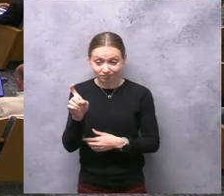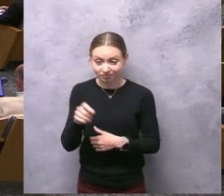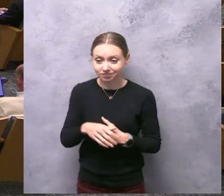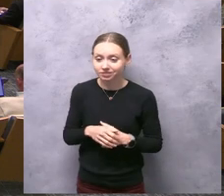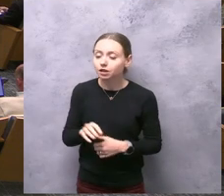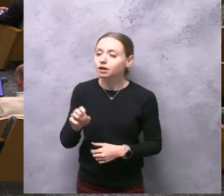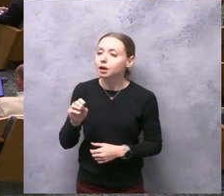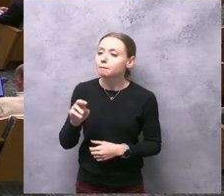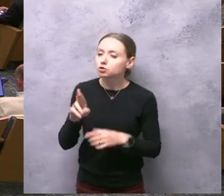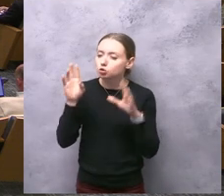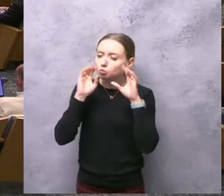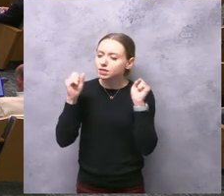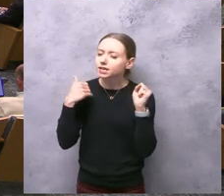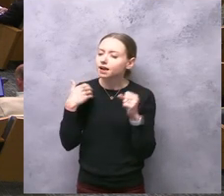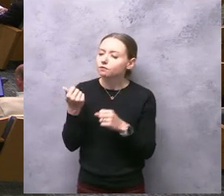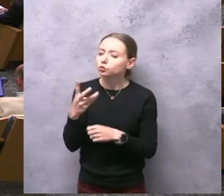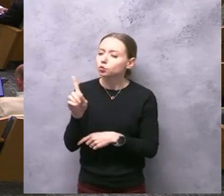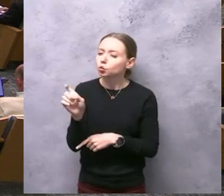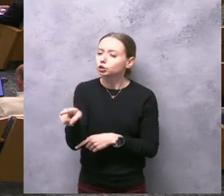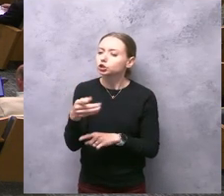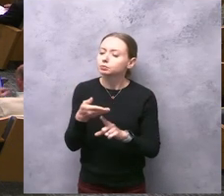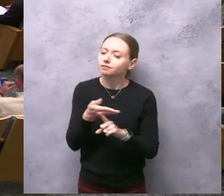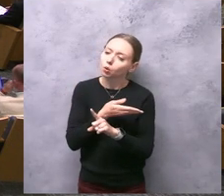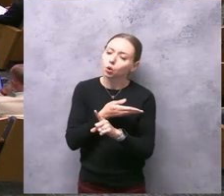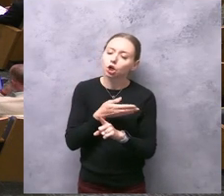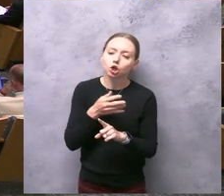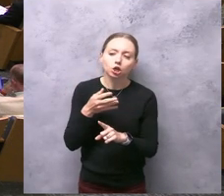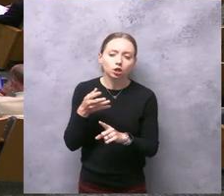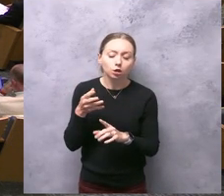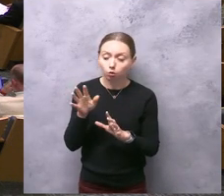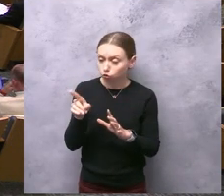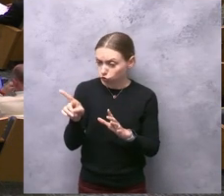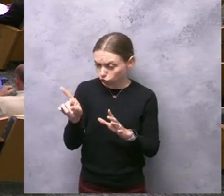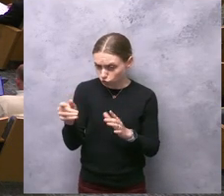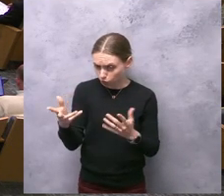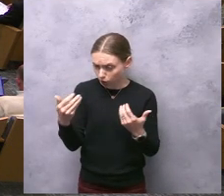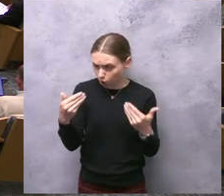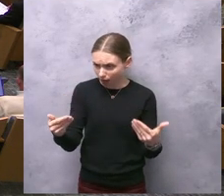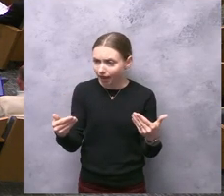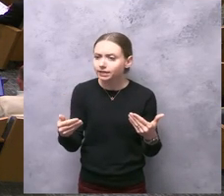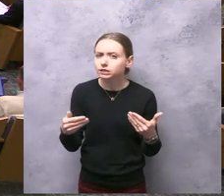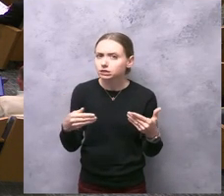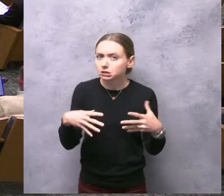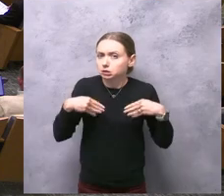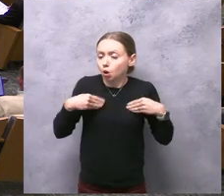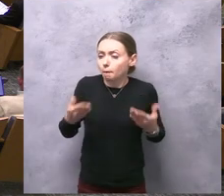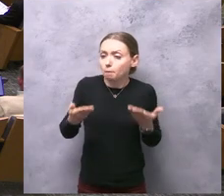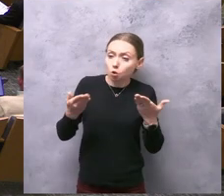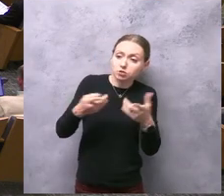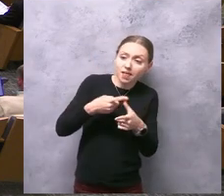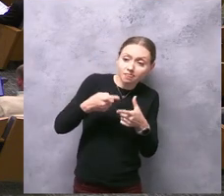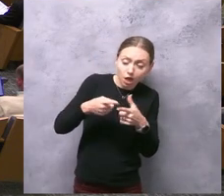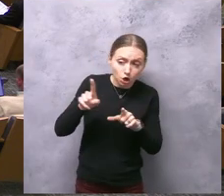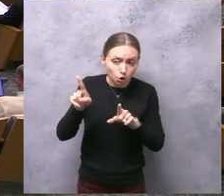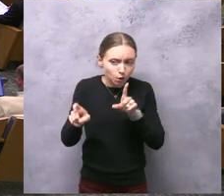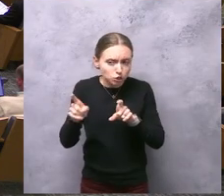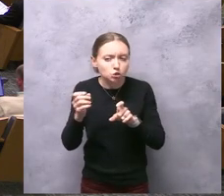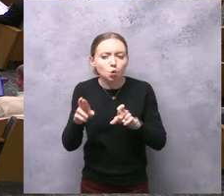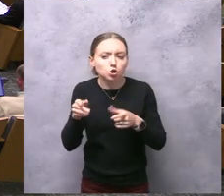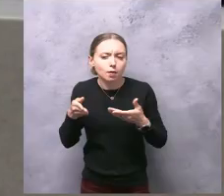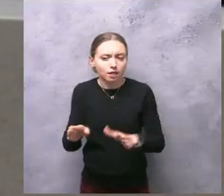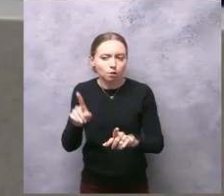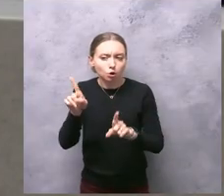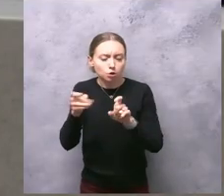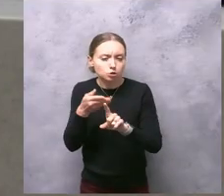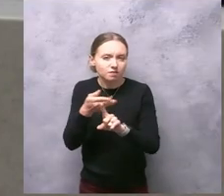Mr. President, I actually have a few questions on that before. Or do you want to go ahead and entertain a motion and then have questions, or are you allowing questions before the